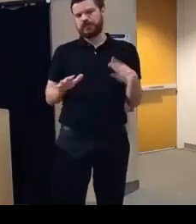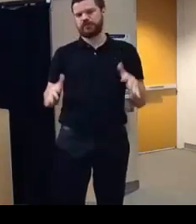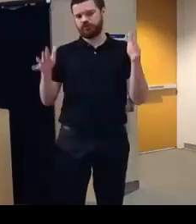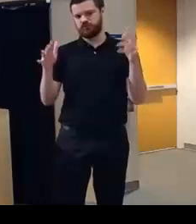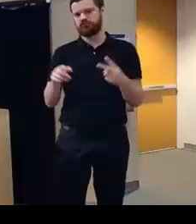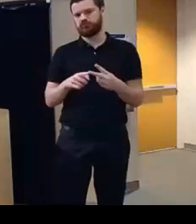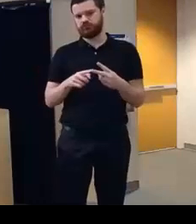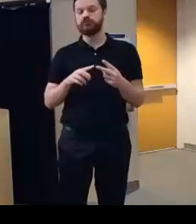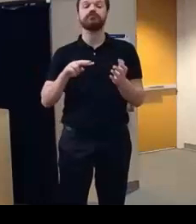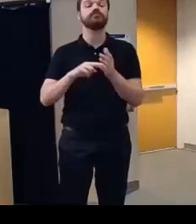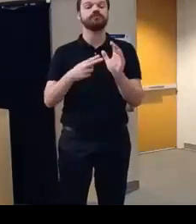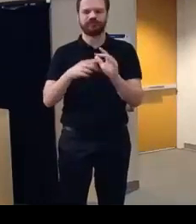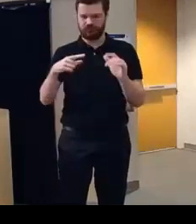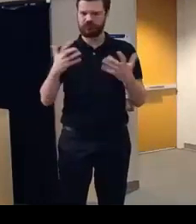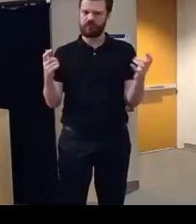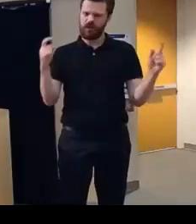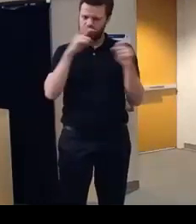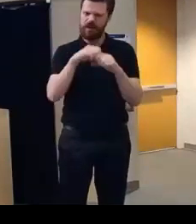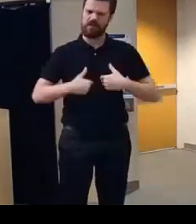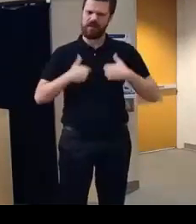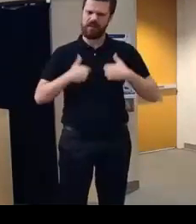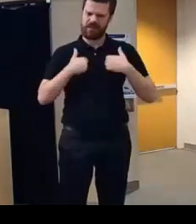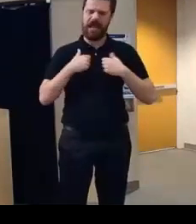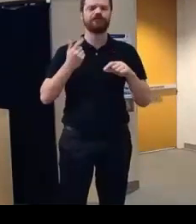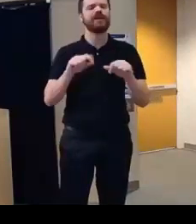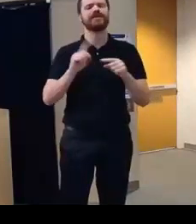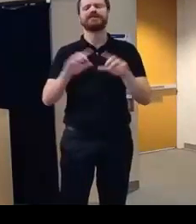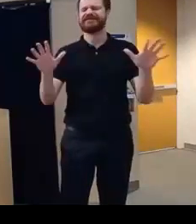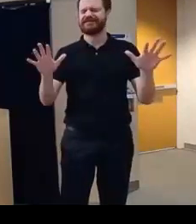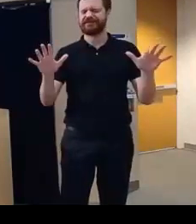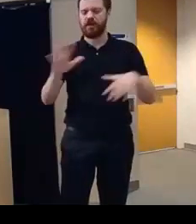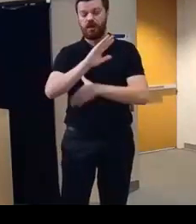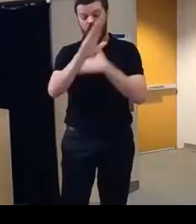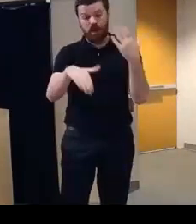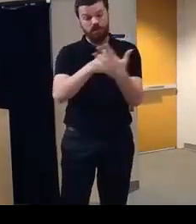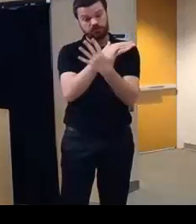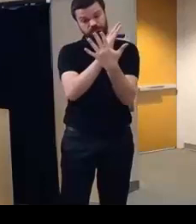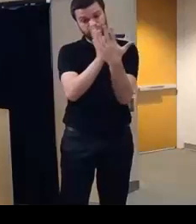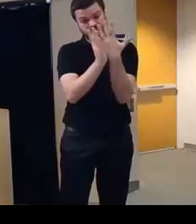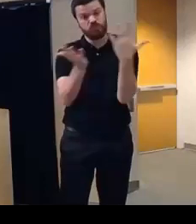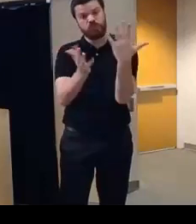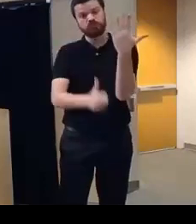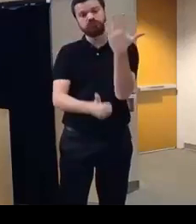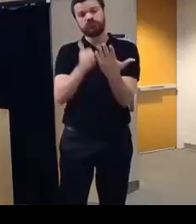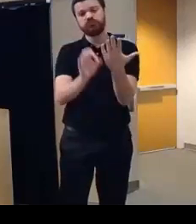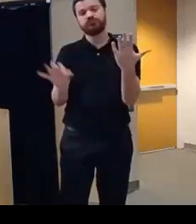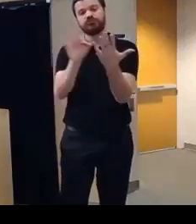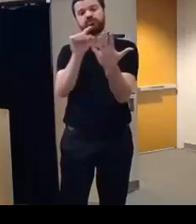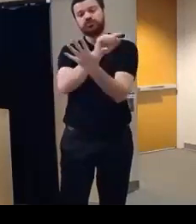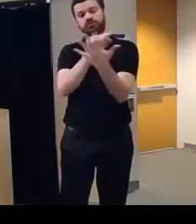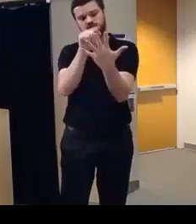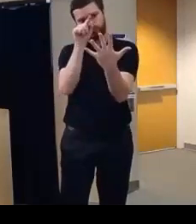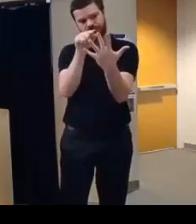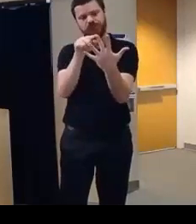folks who are really dealing with a lot of complexity in their lives, to try to hone in what among all the things is really most important to them so the physician doesn't miss